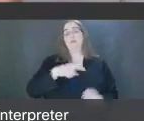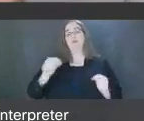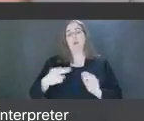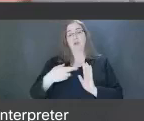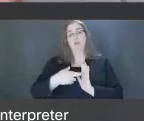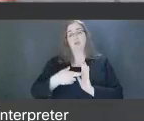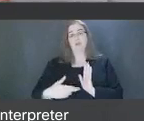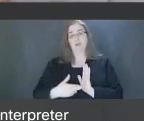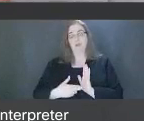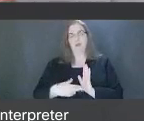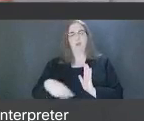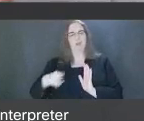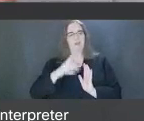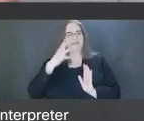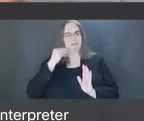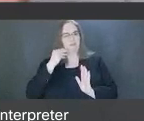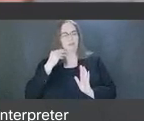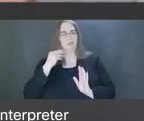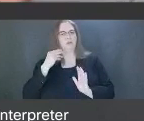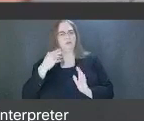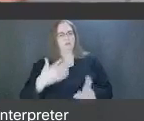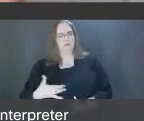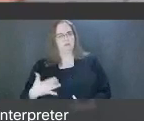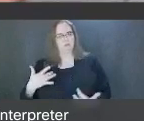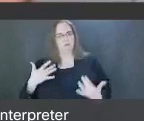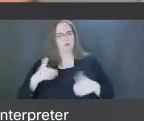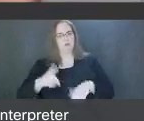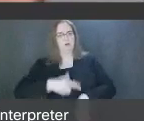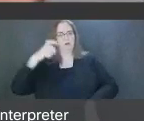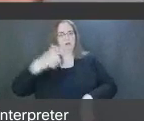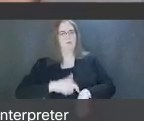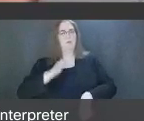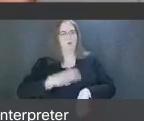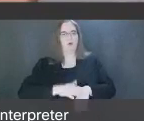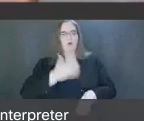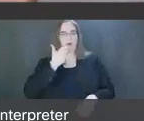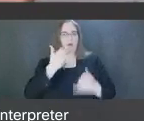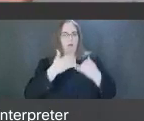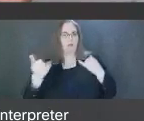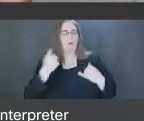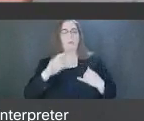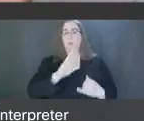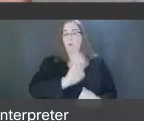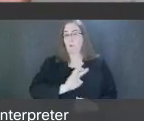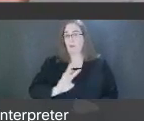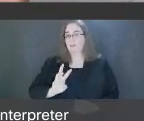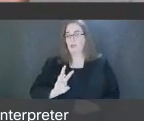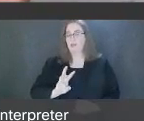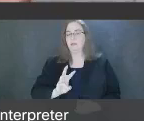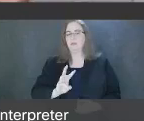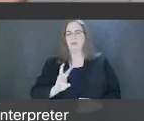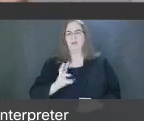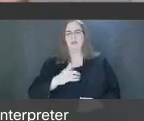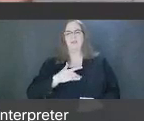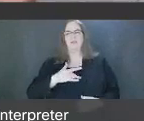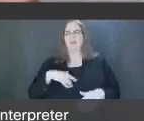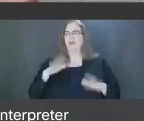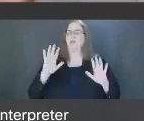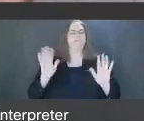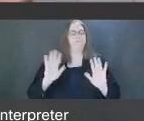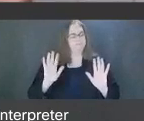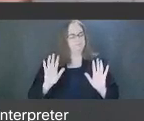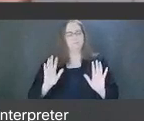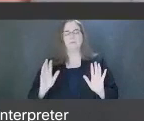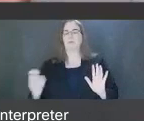register and you experience longer than normal wait times on the COVID-19 hotline or website, don't get discouraged, just come back